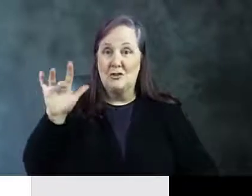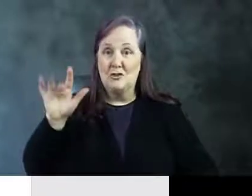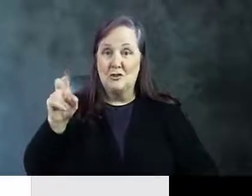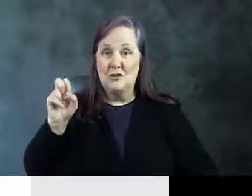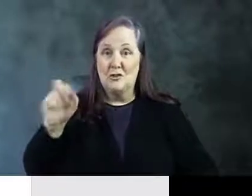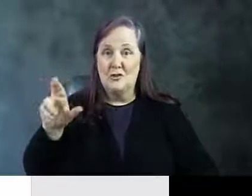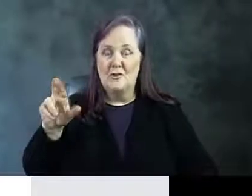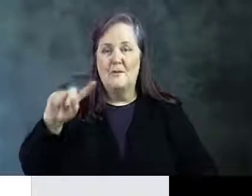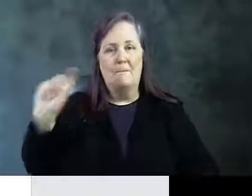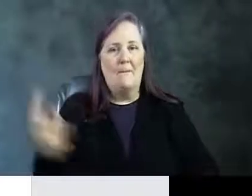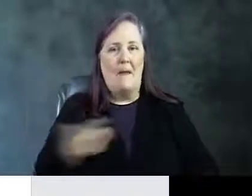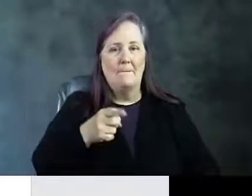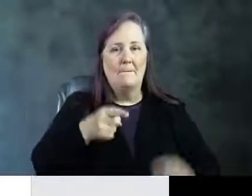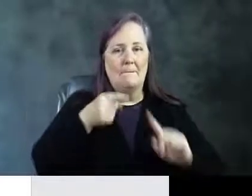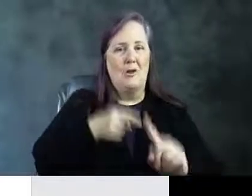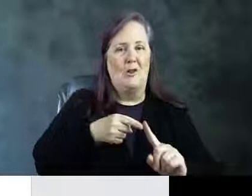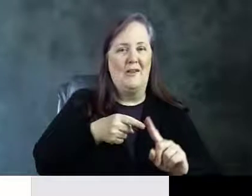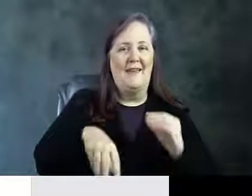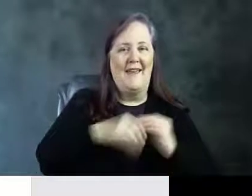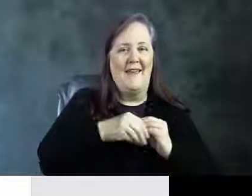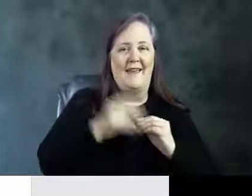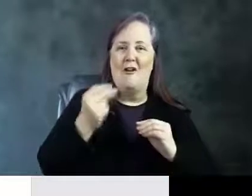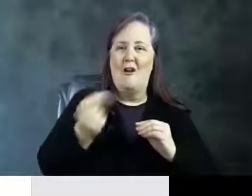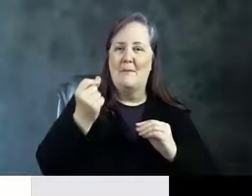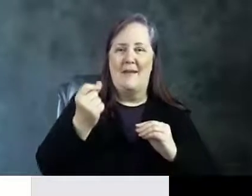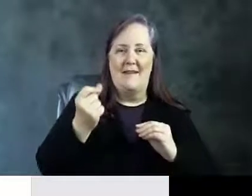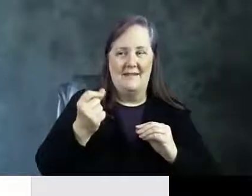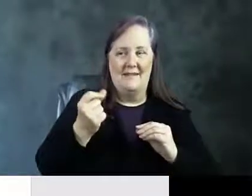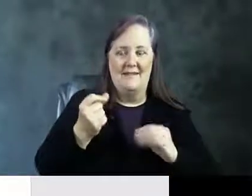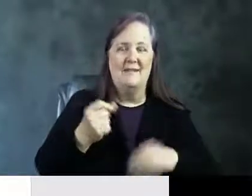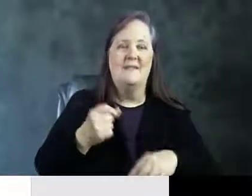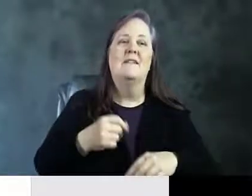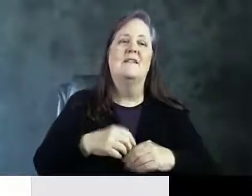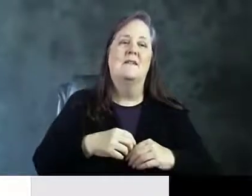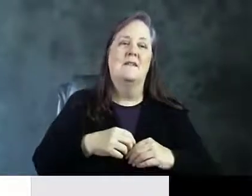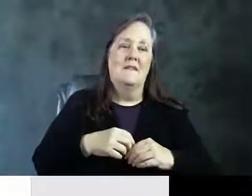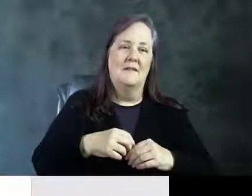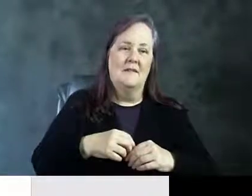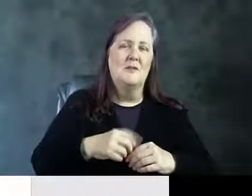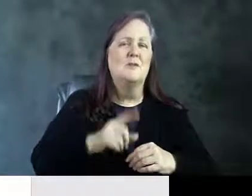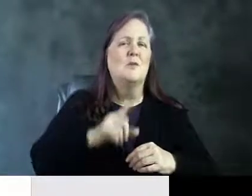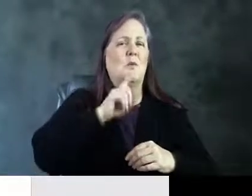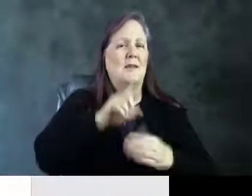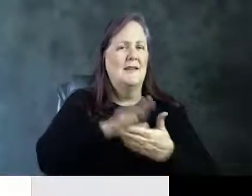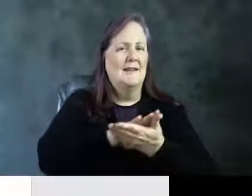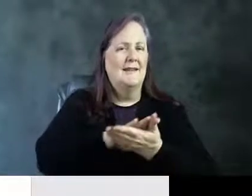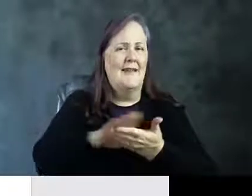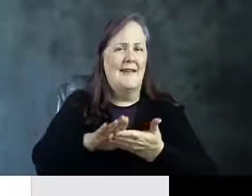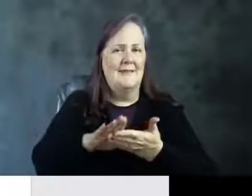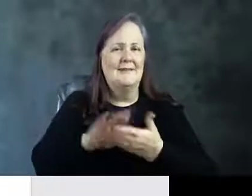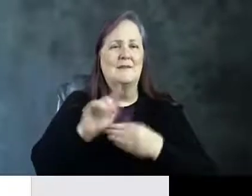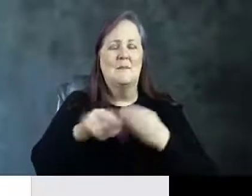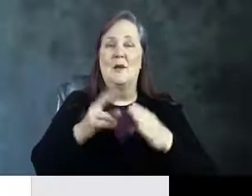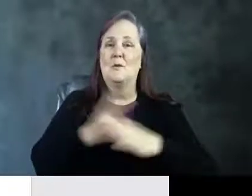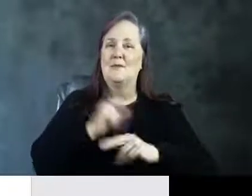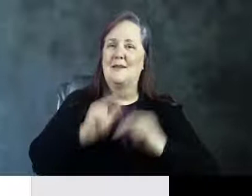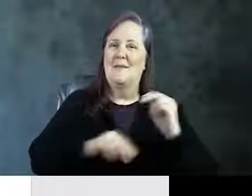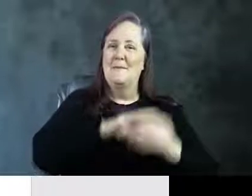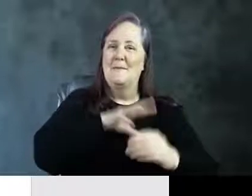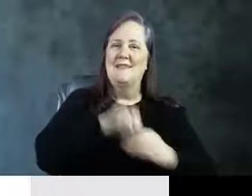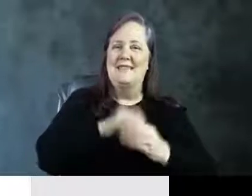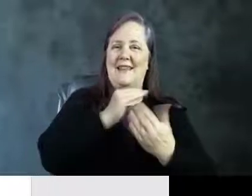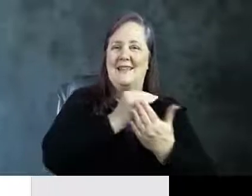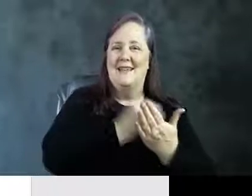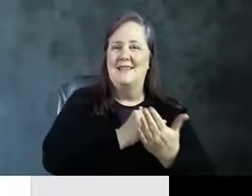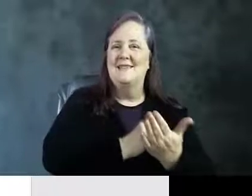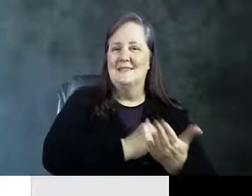automatically add another bullet to my list. So this is something that is really nice about using the built-in lists is